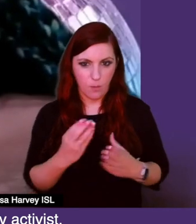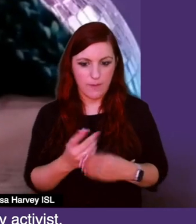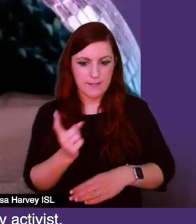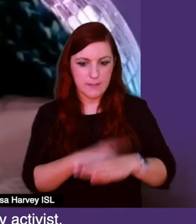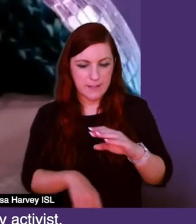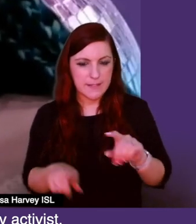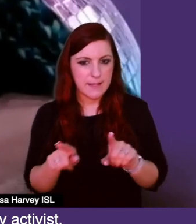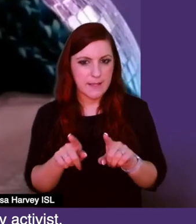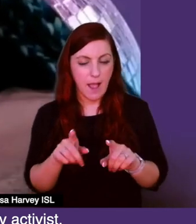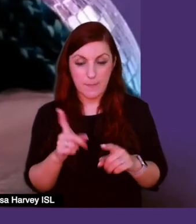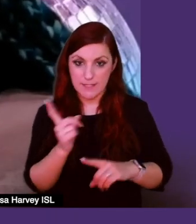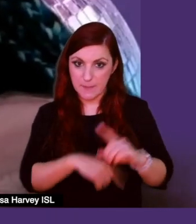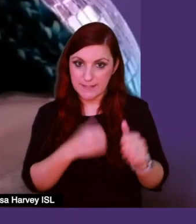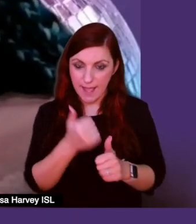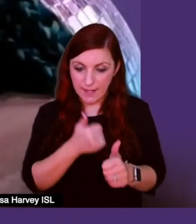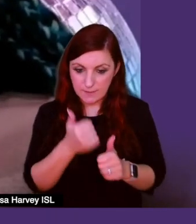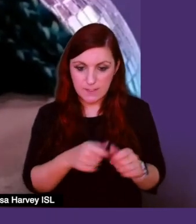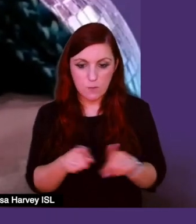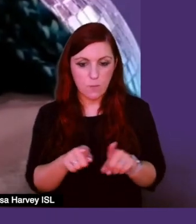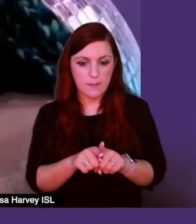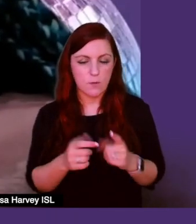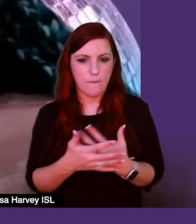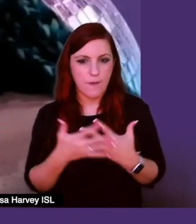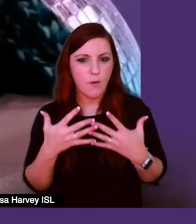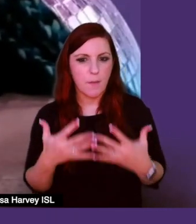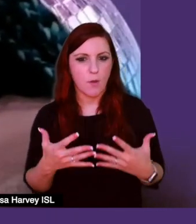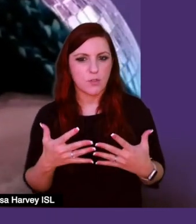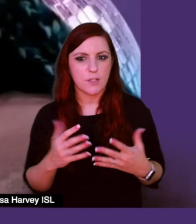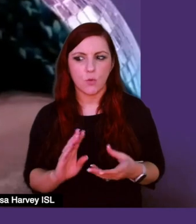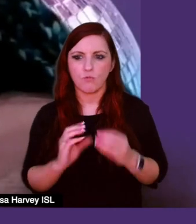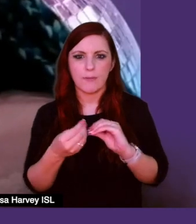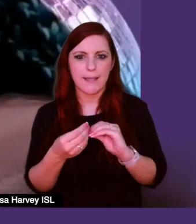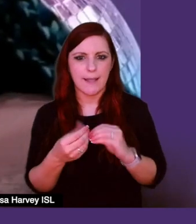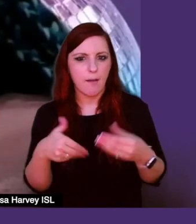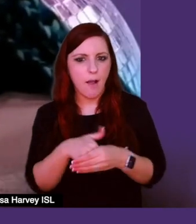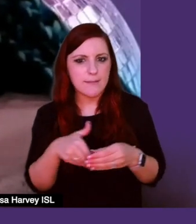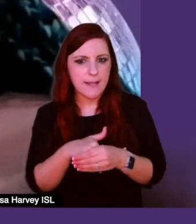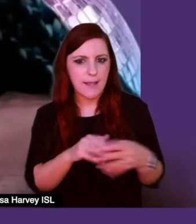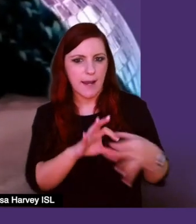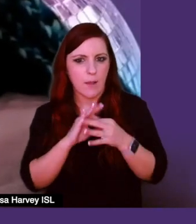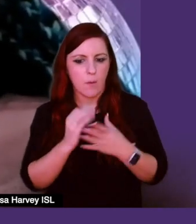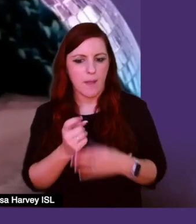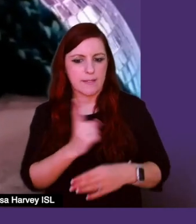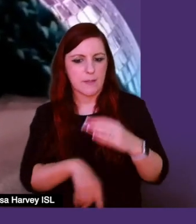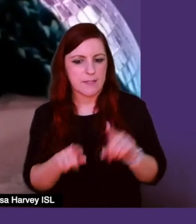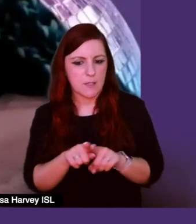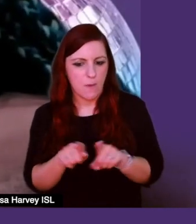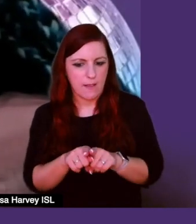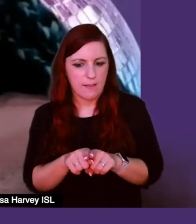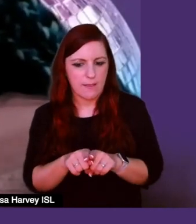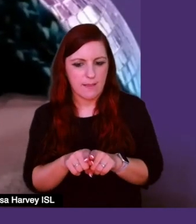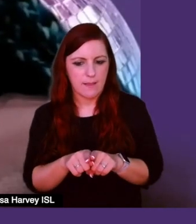disability actress. I pretty much have been making content for about 6 years now, like on